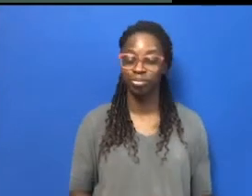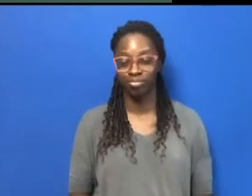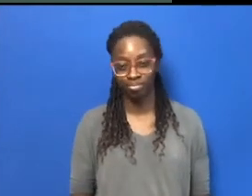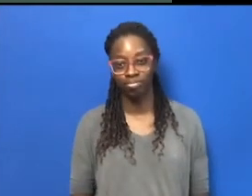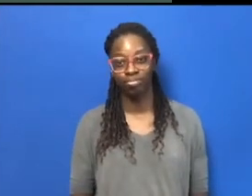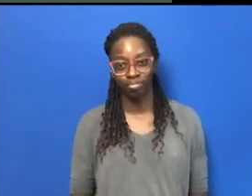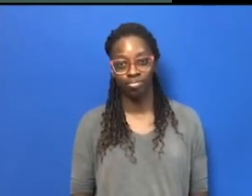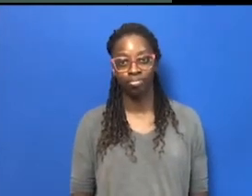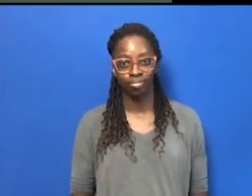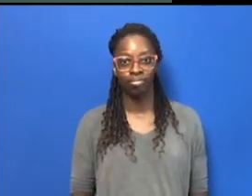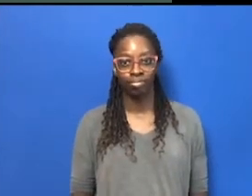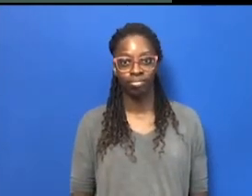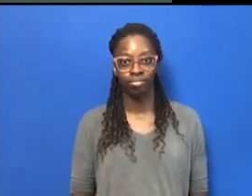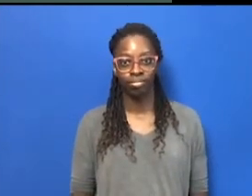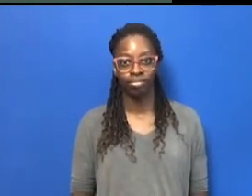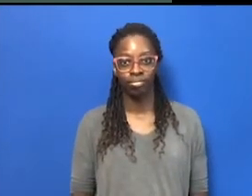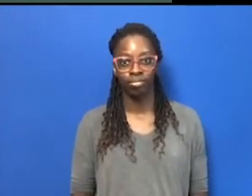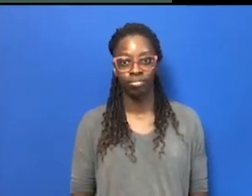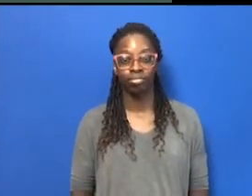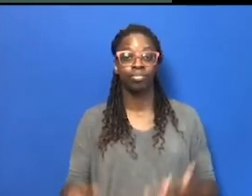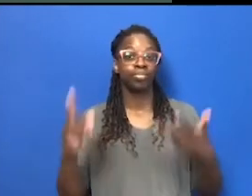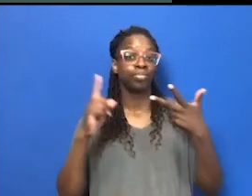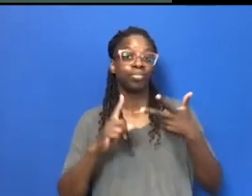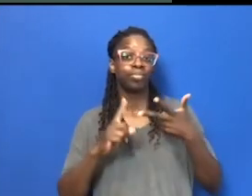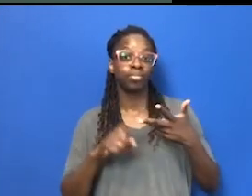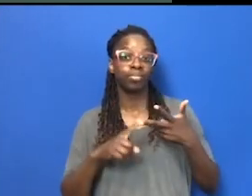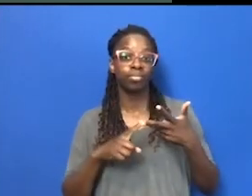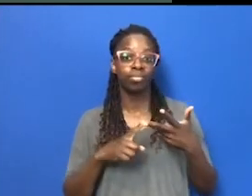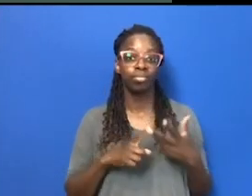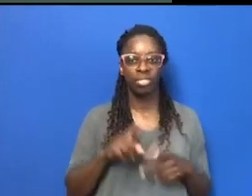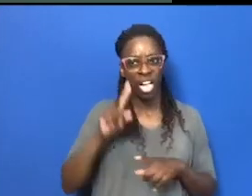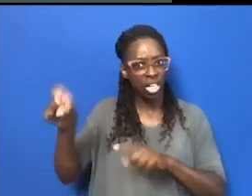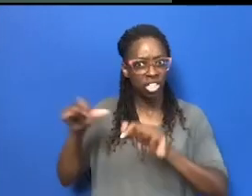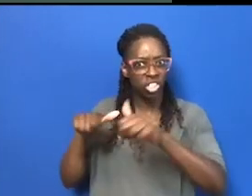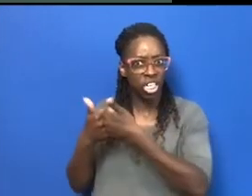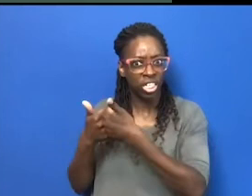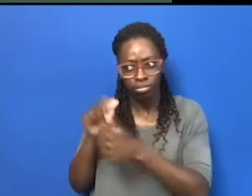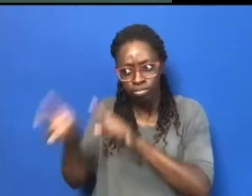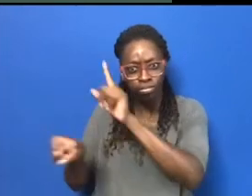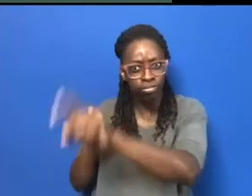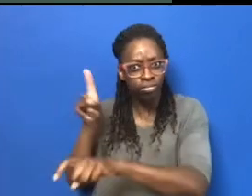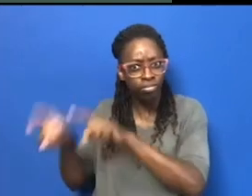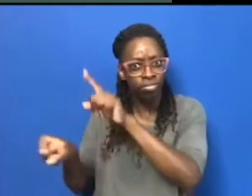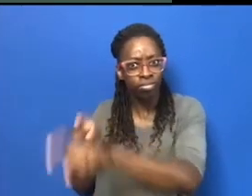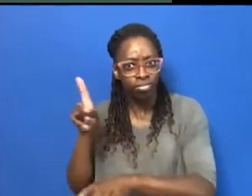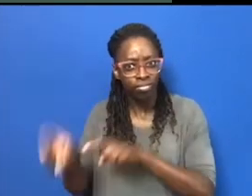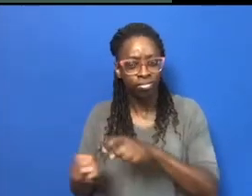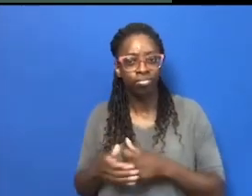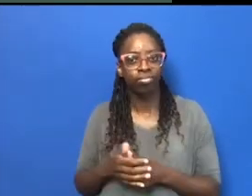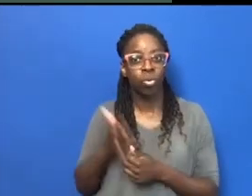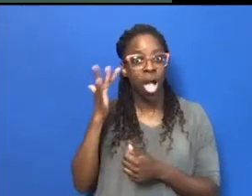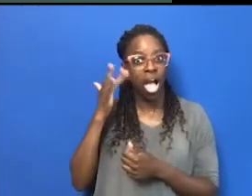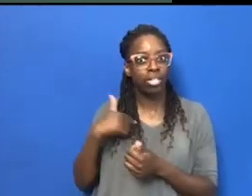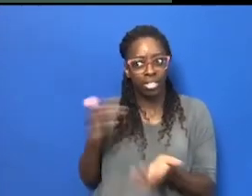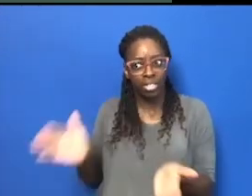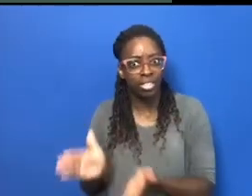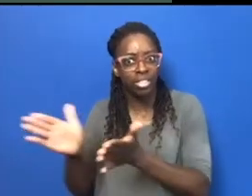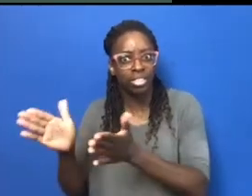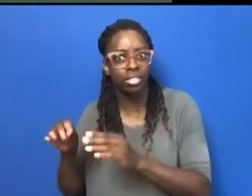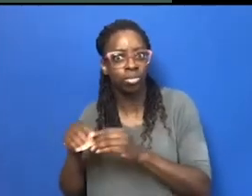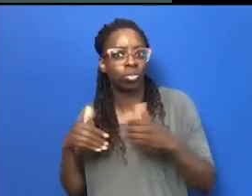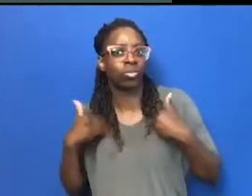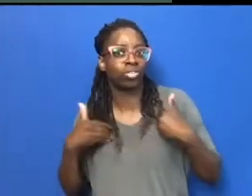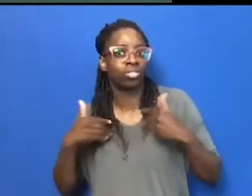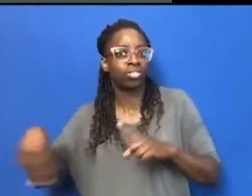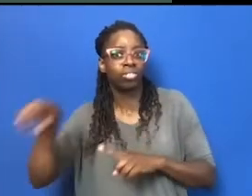So another thing we want to do is we want to make sure that we're asking questions and presenting children with challenges. So when a young children ask a